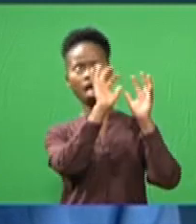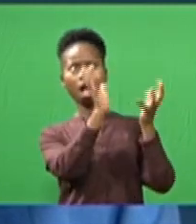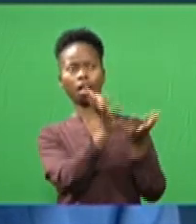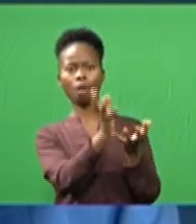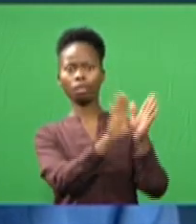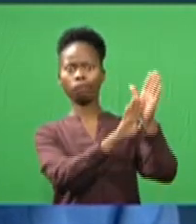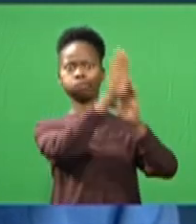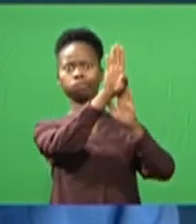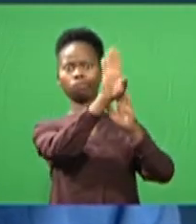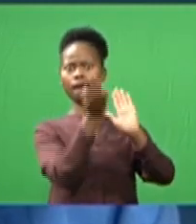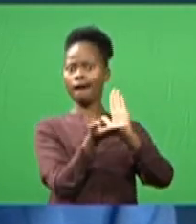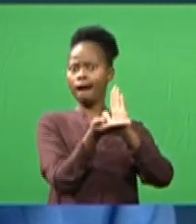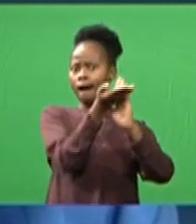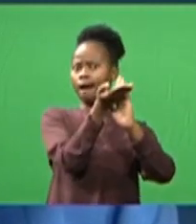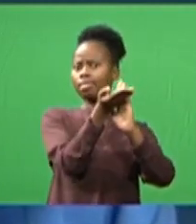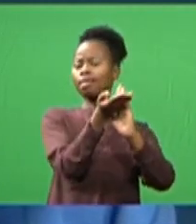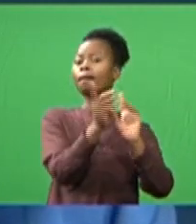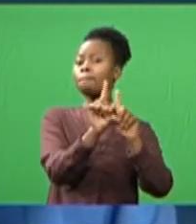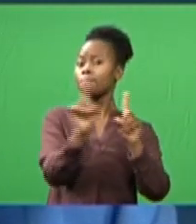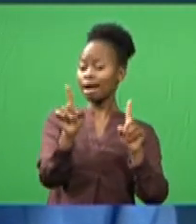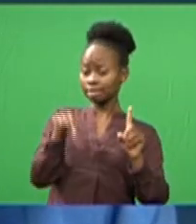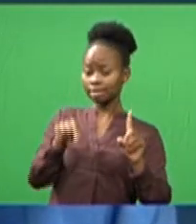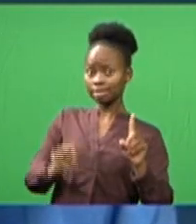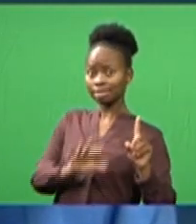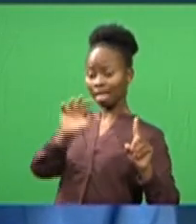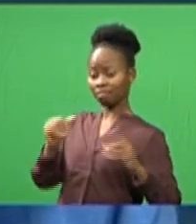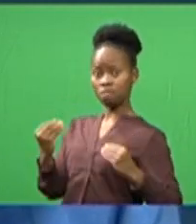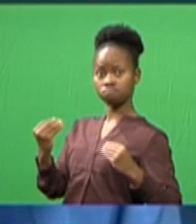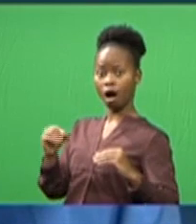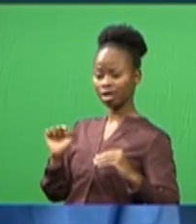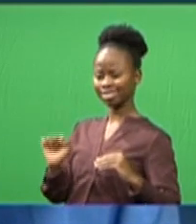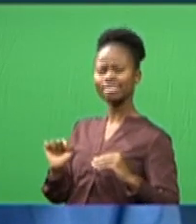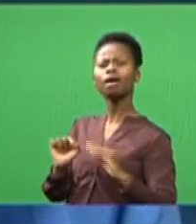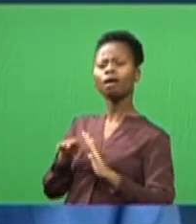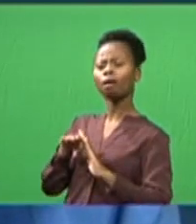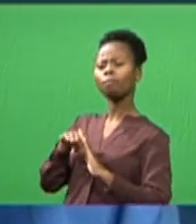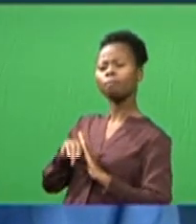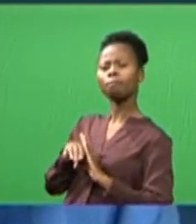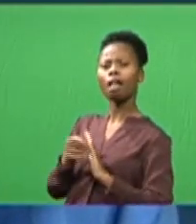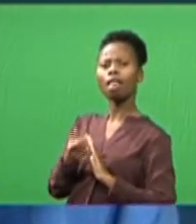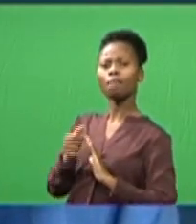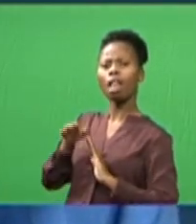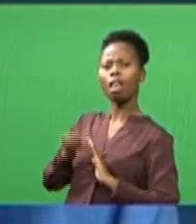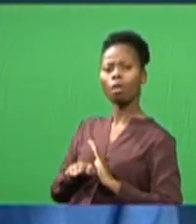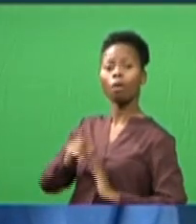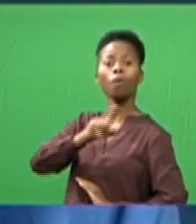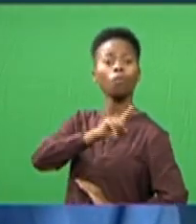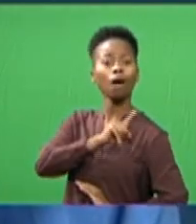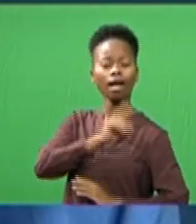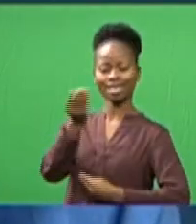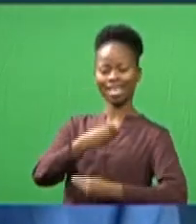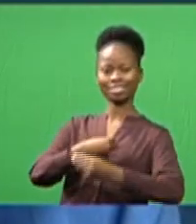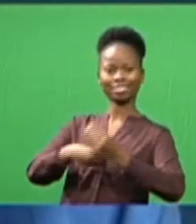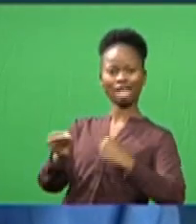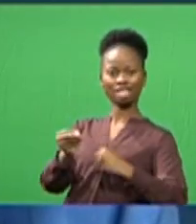has also been more moderate than expected in the South African market due to a stronger exchange rate and robust